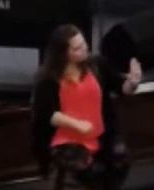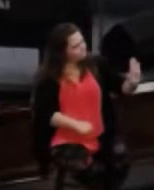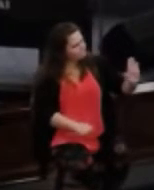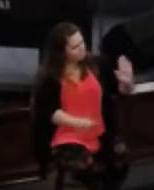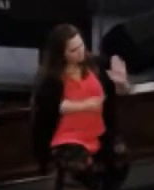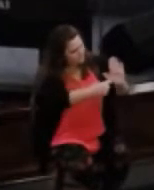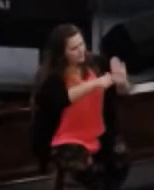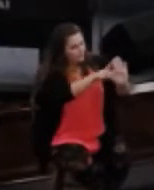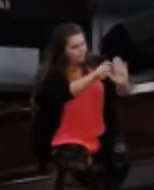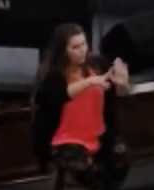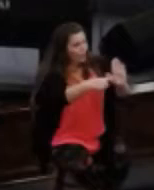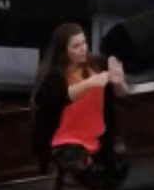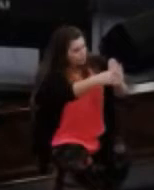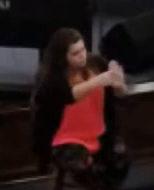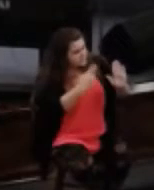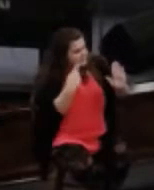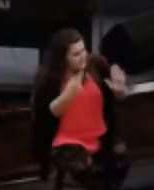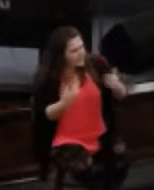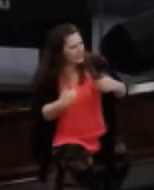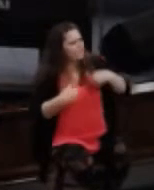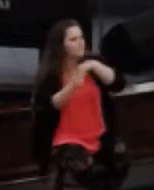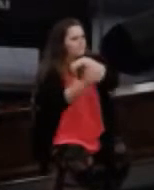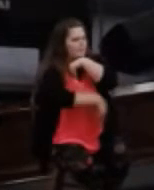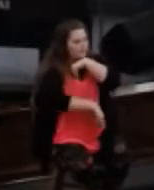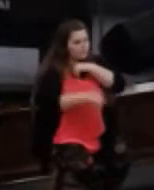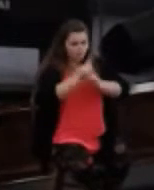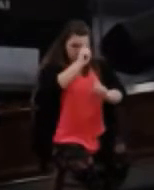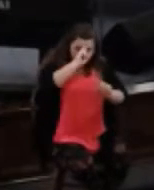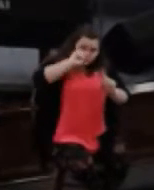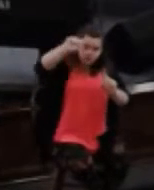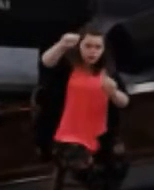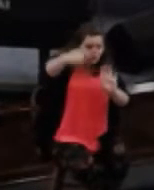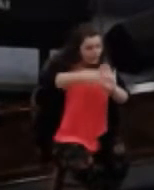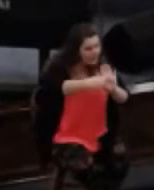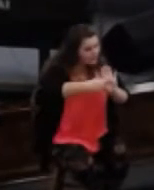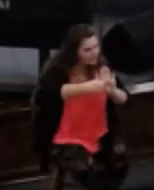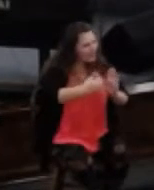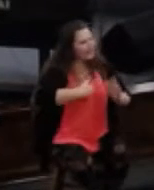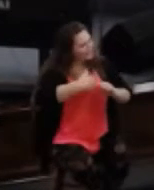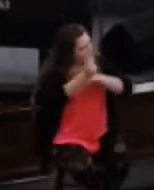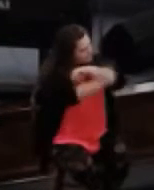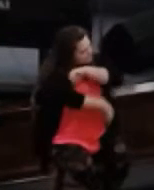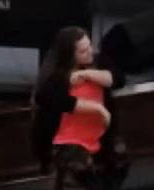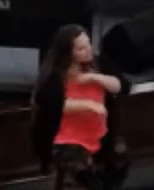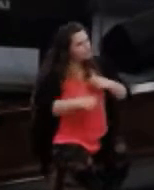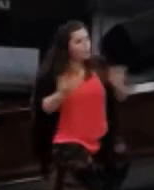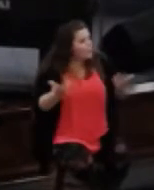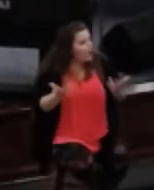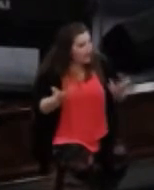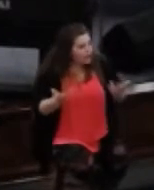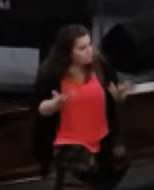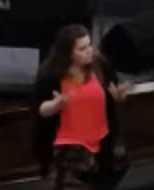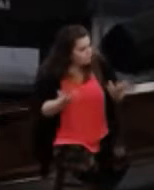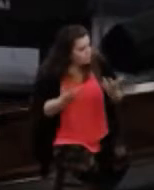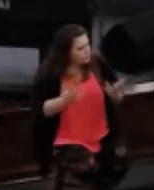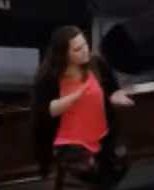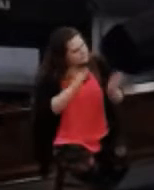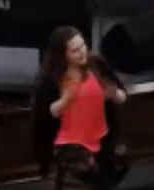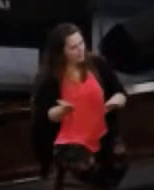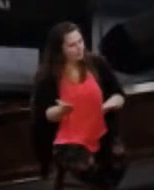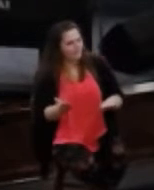penalty for sin. For disobeying the law, there was a penalty. Do you know what it was?